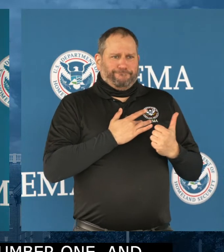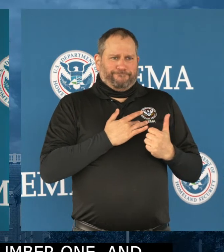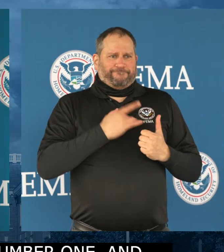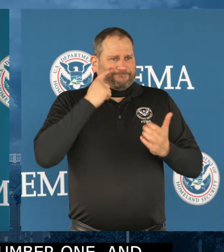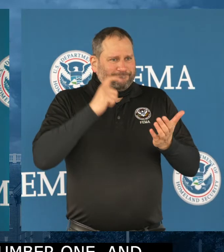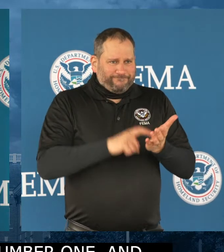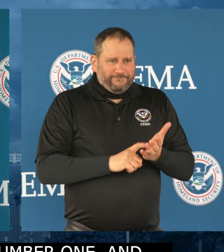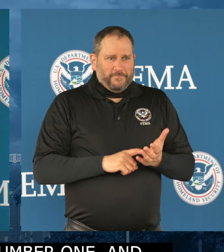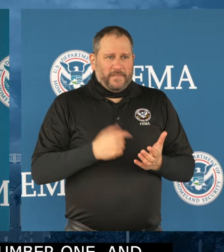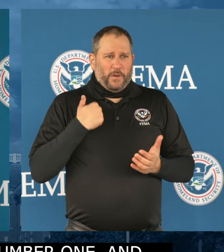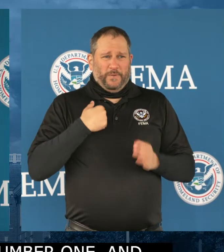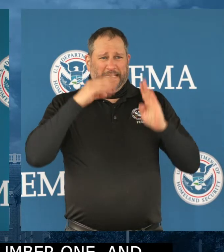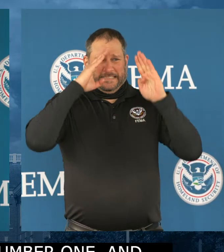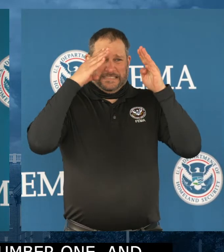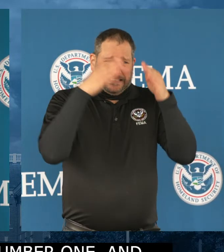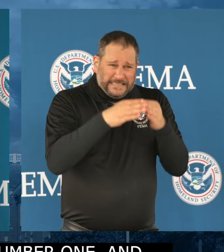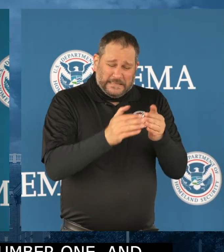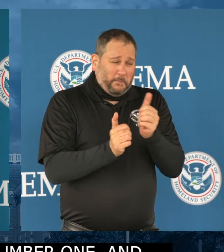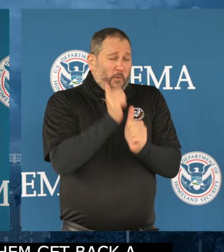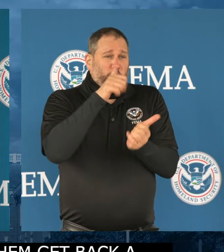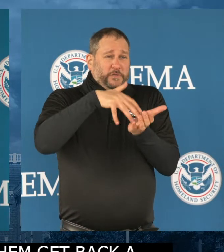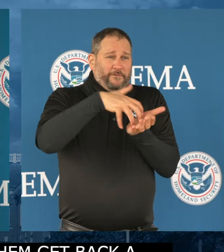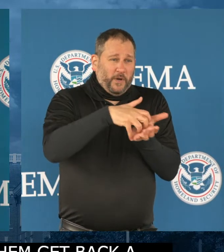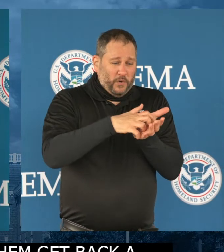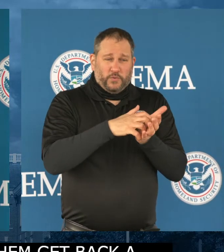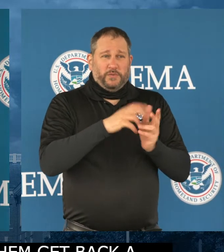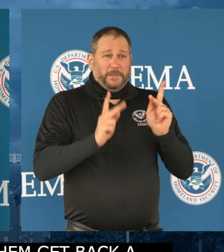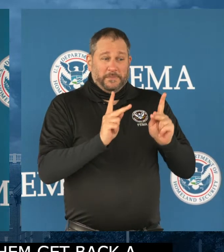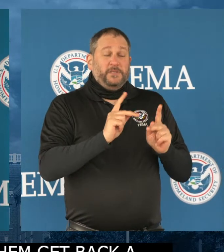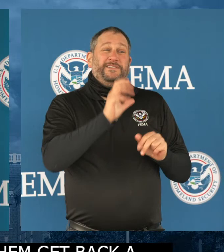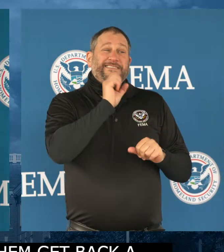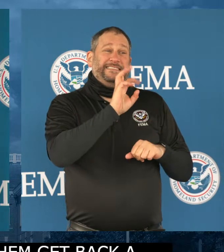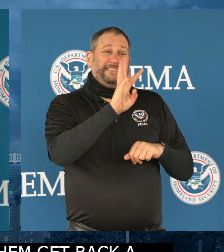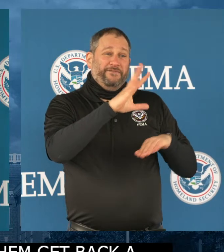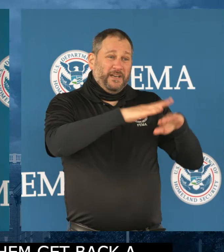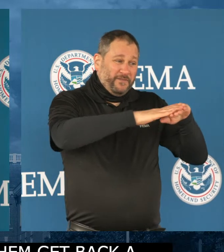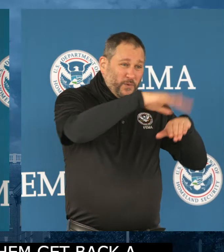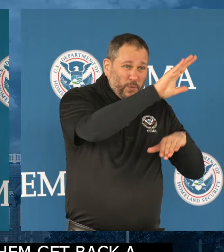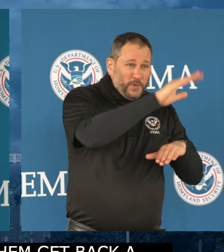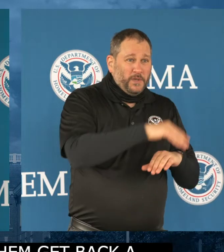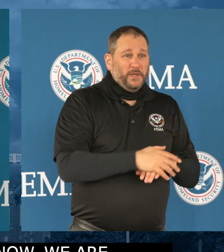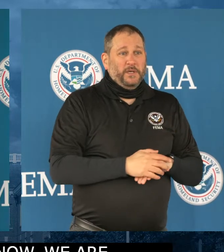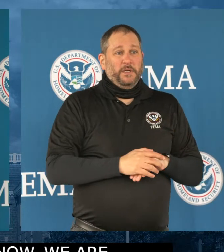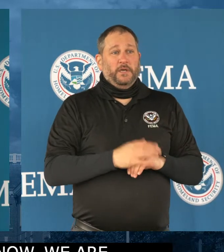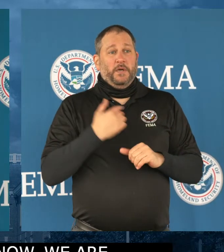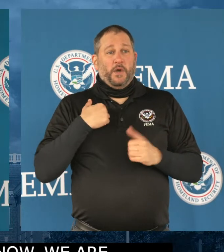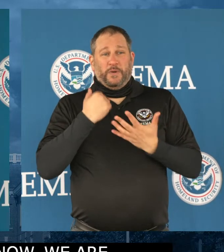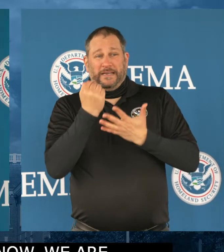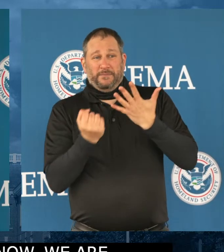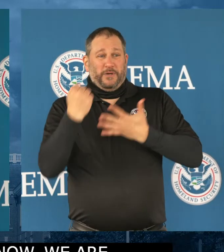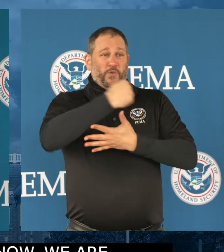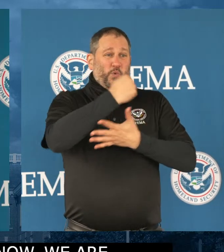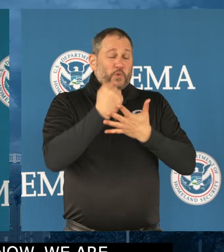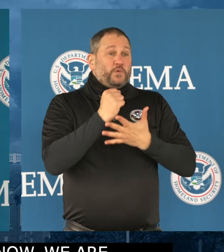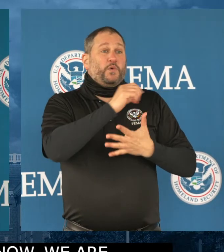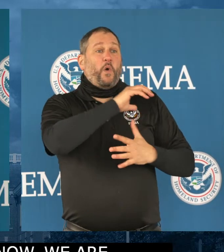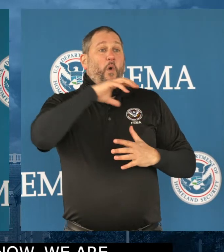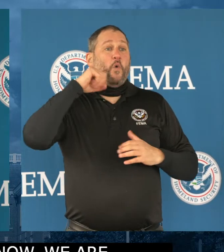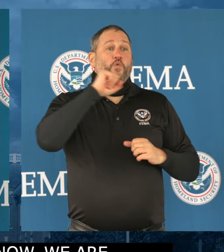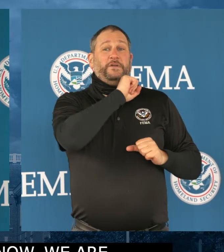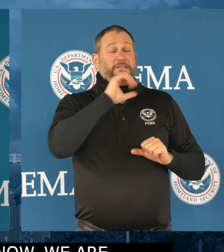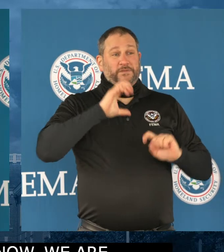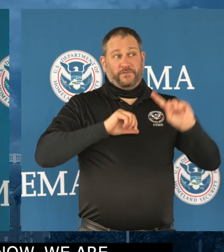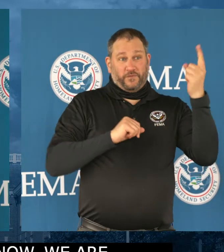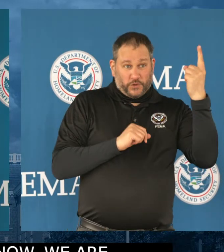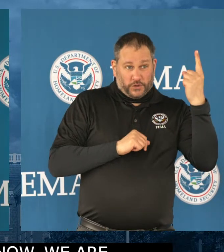now on those vulnerable populations, 65 and older, and we have prioritized the older seniors first. And the